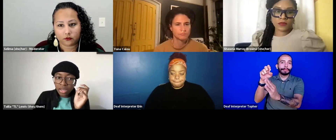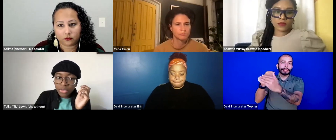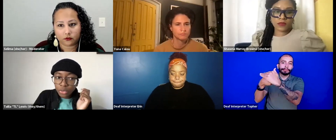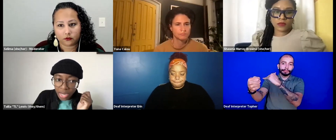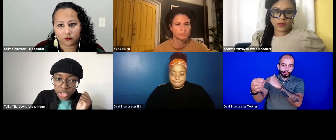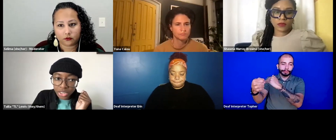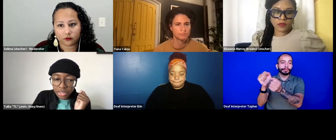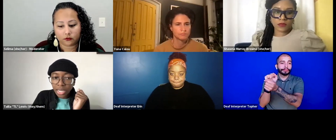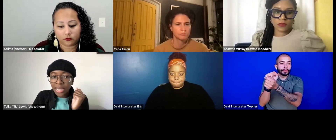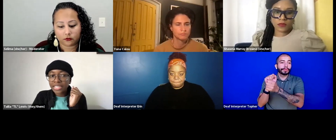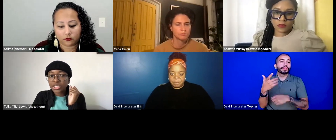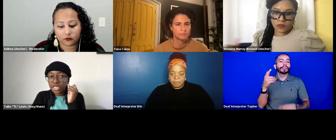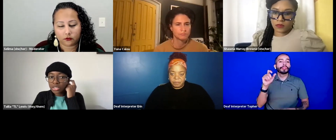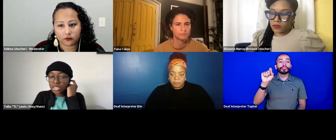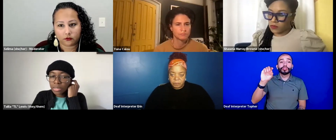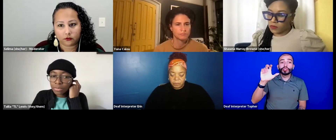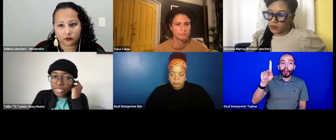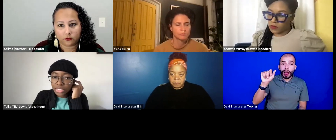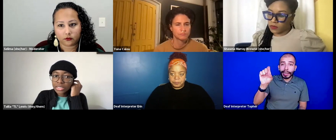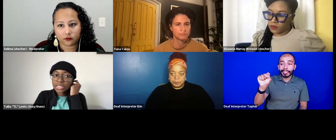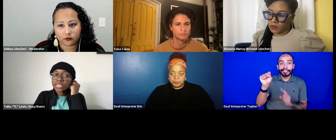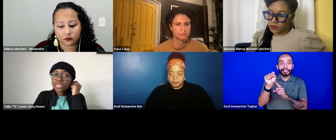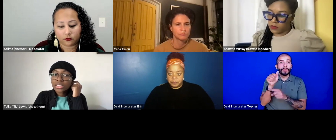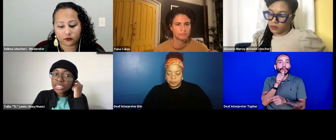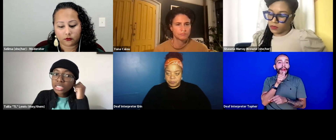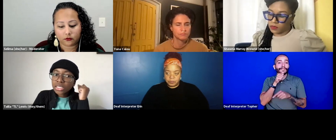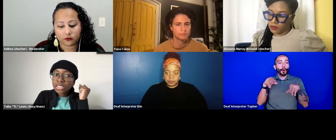houses of correction, i.e. jails and prison,